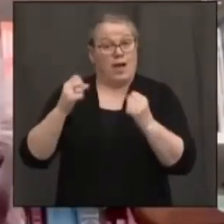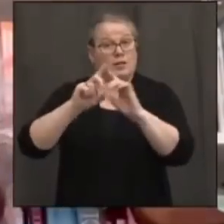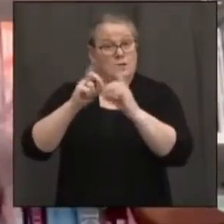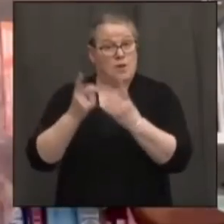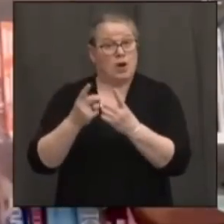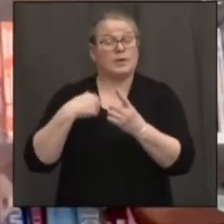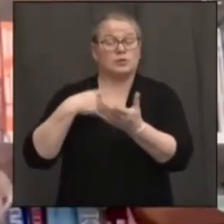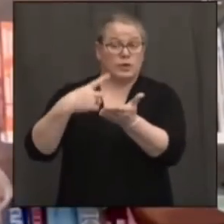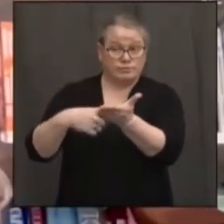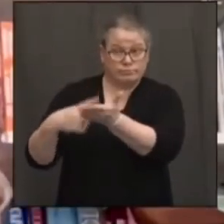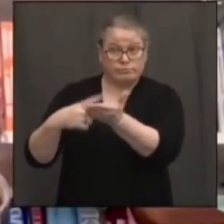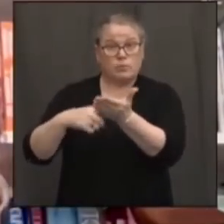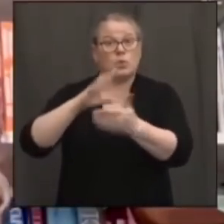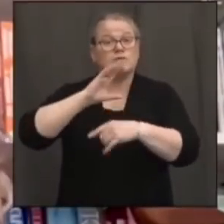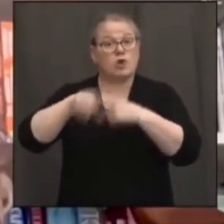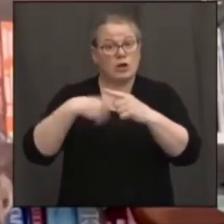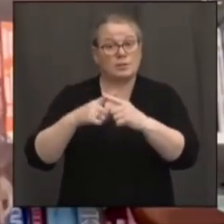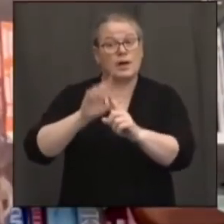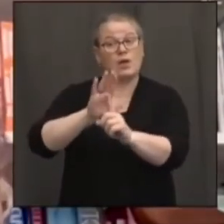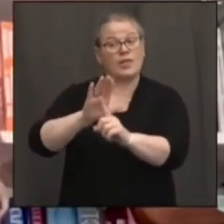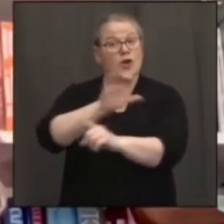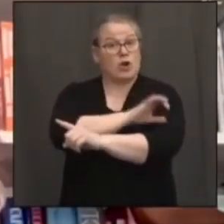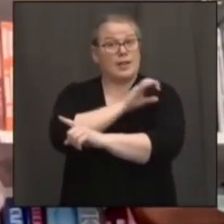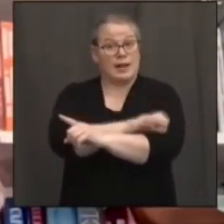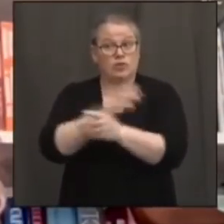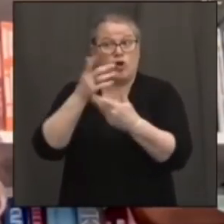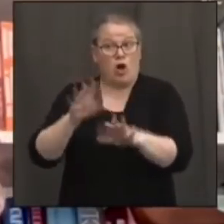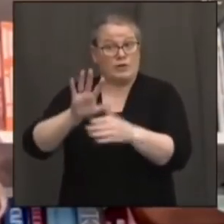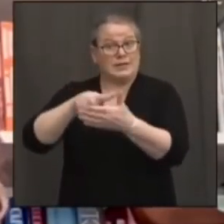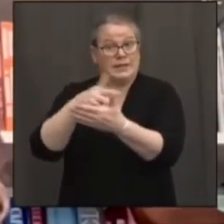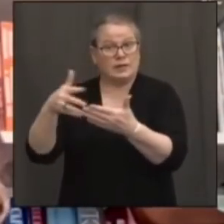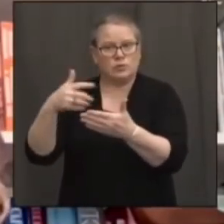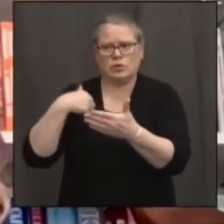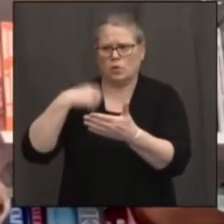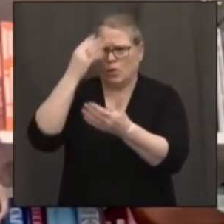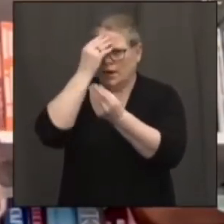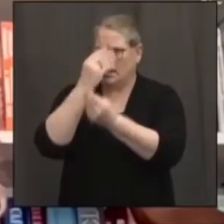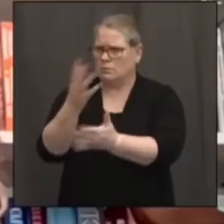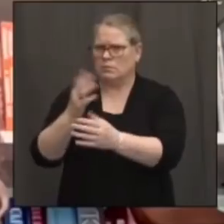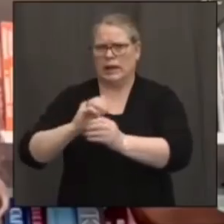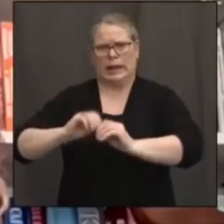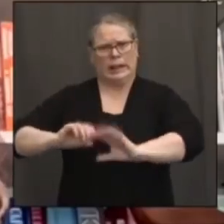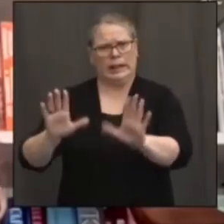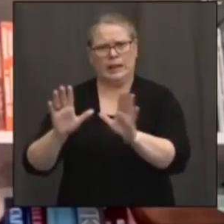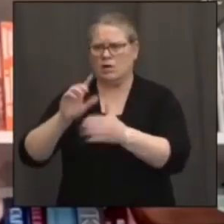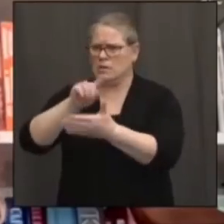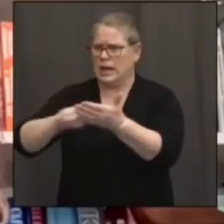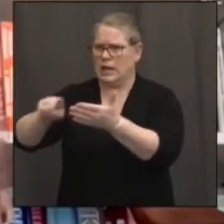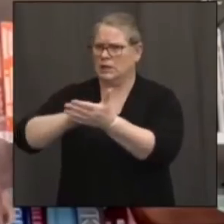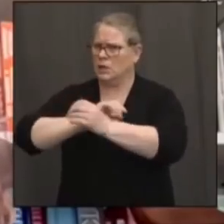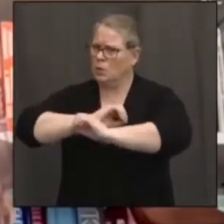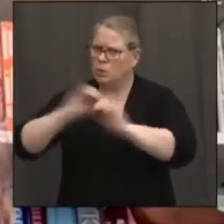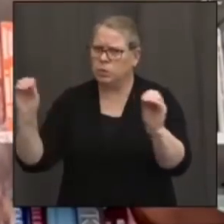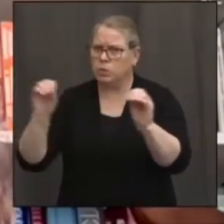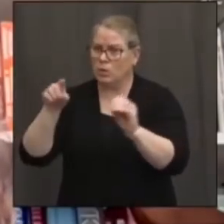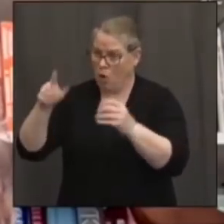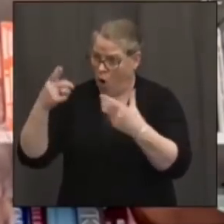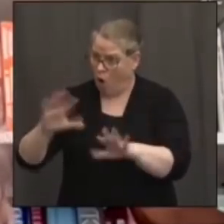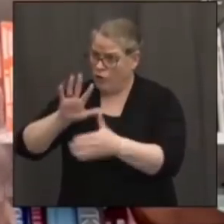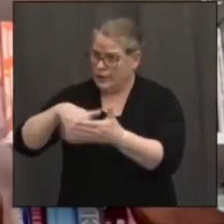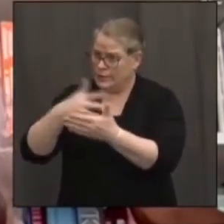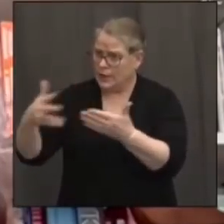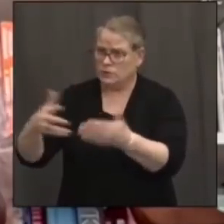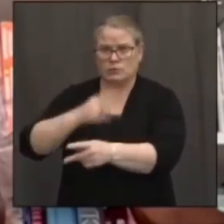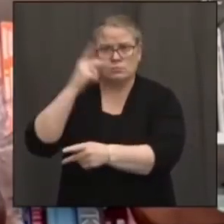handle clinics that they already had scheduled, and we were very clear that we didn't want them to cancel anybody that they had scheduled prior